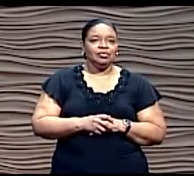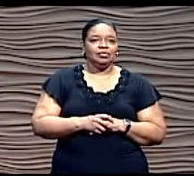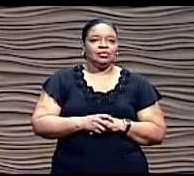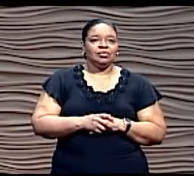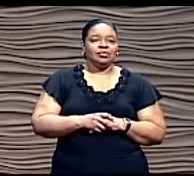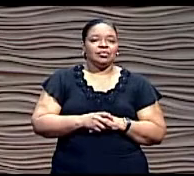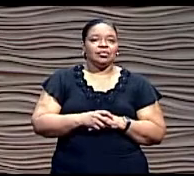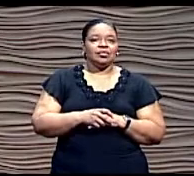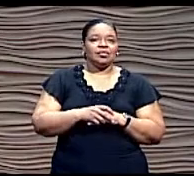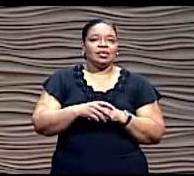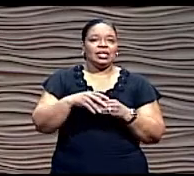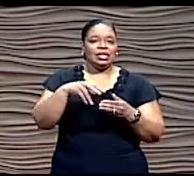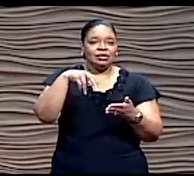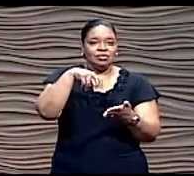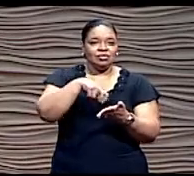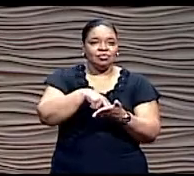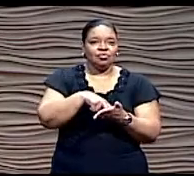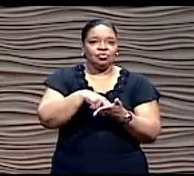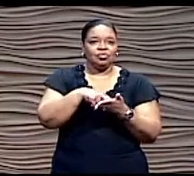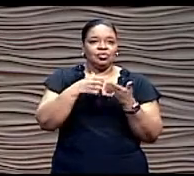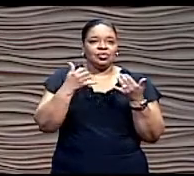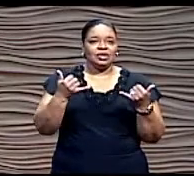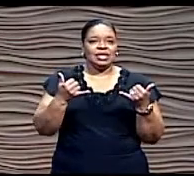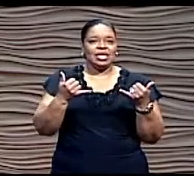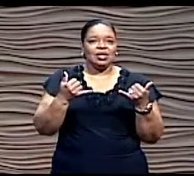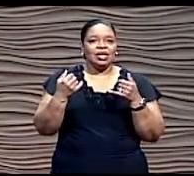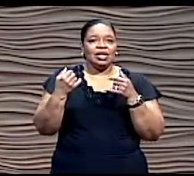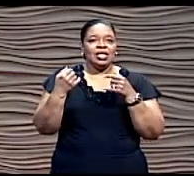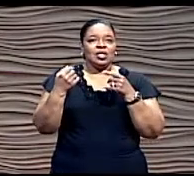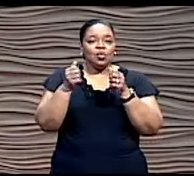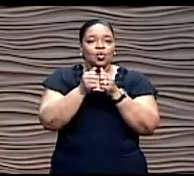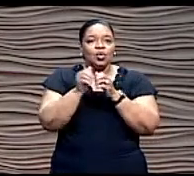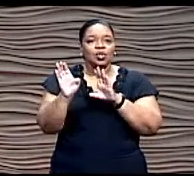He falls down, and in doing so,